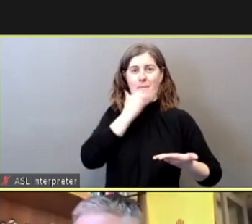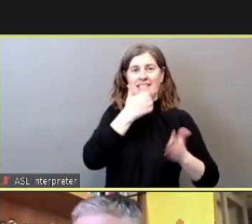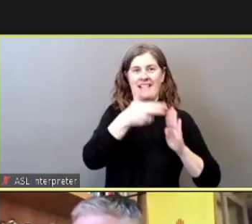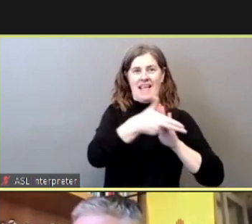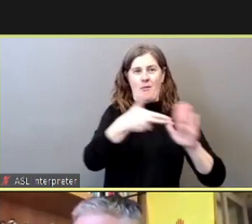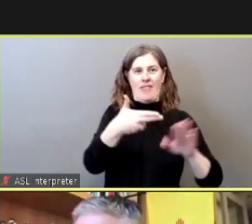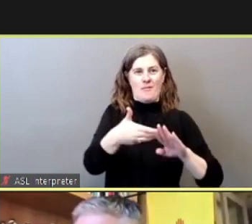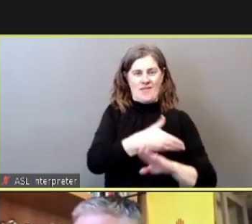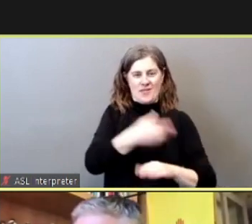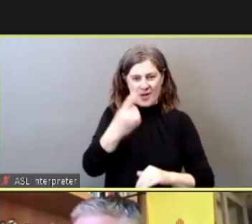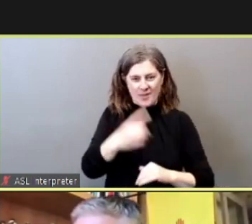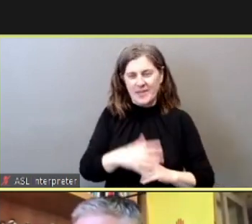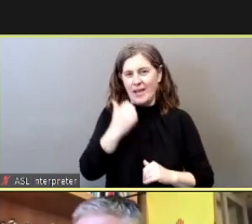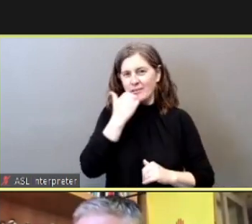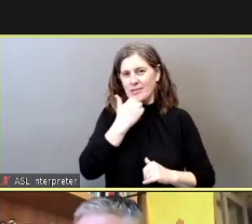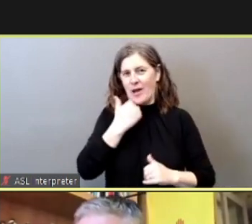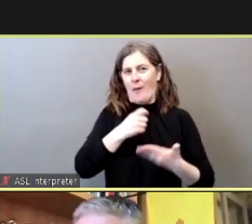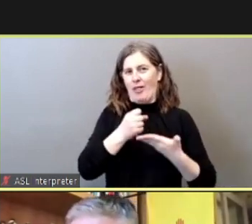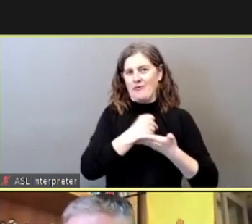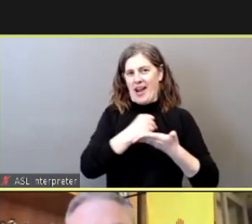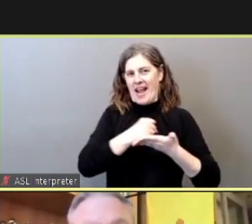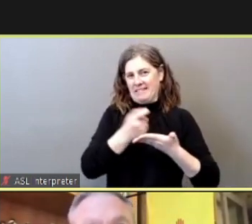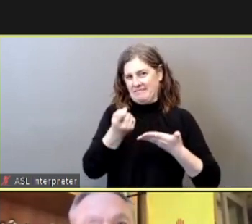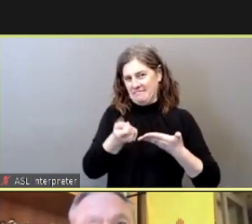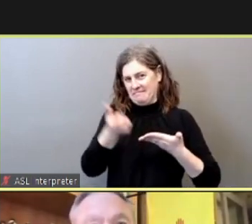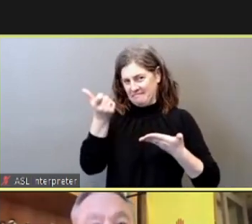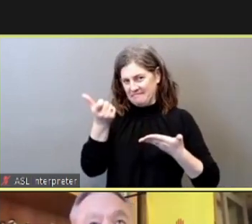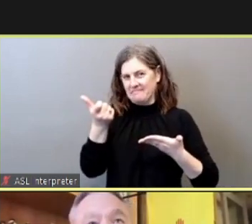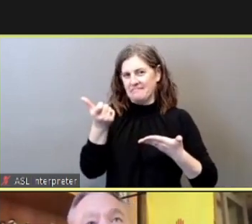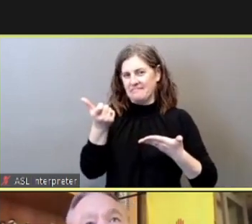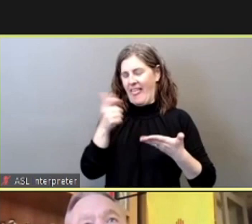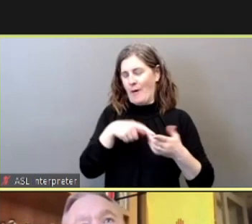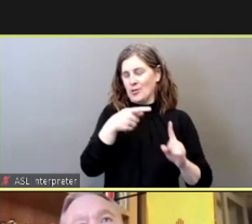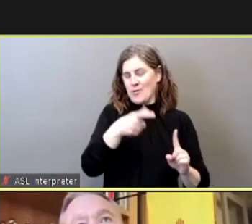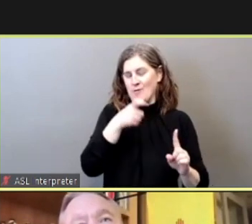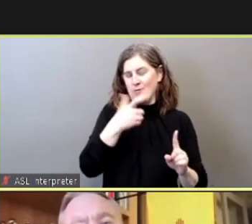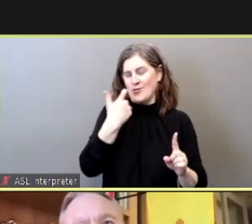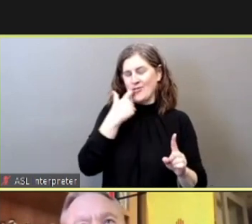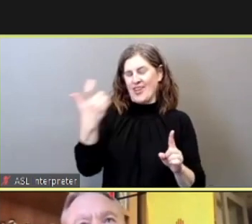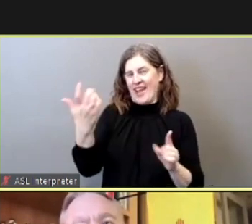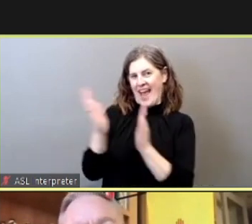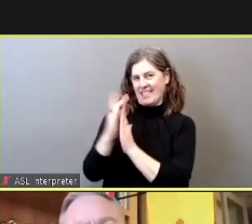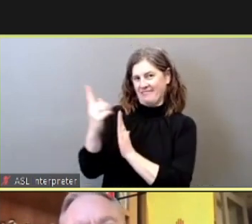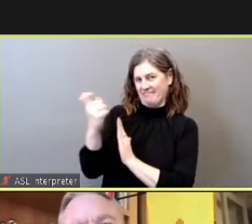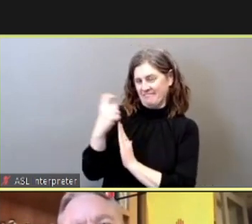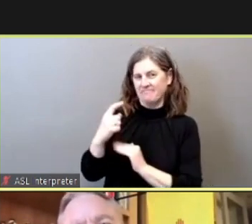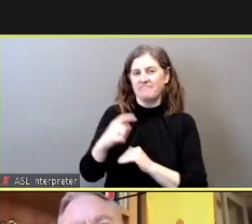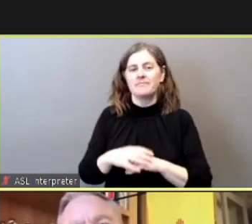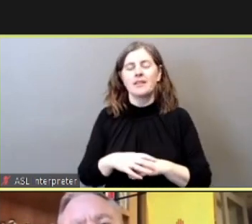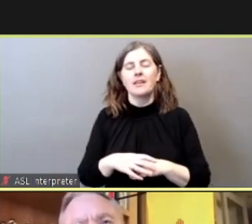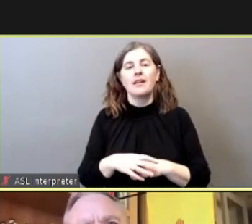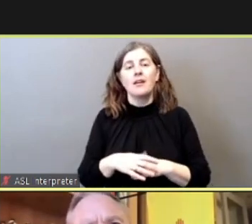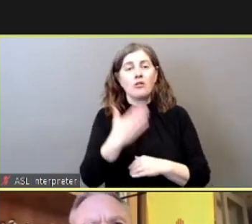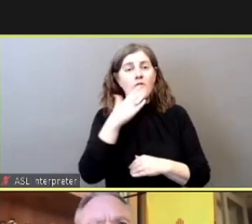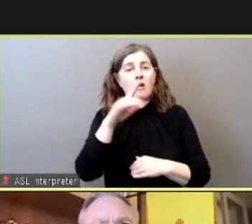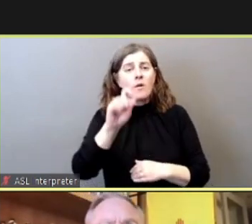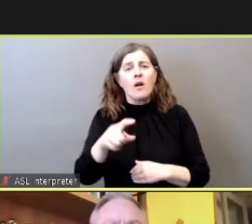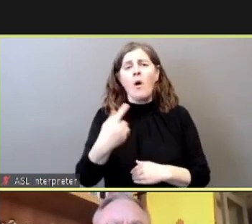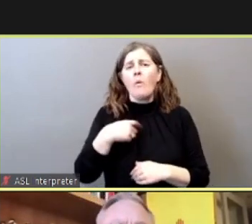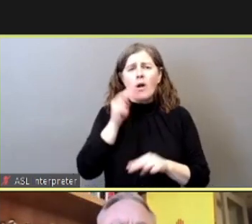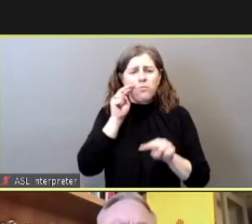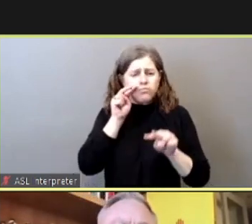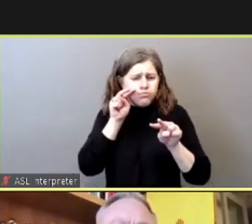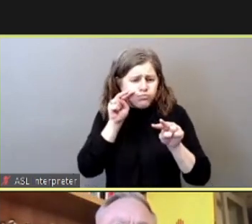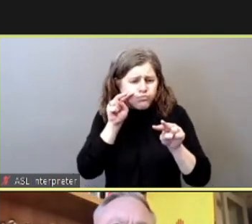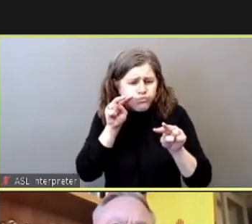previous one. So I'll erase any memory that was you. The question, we're watching this really